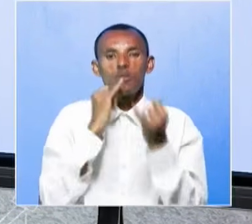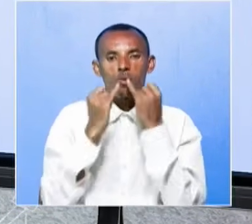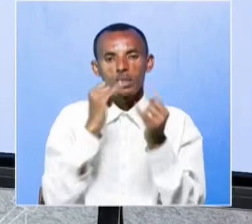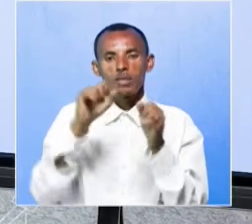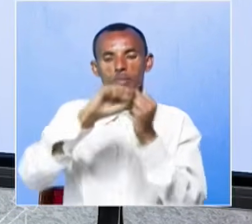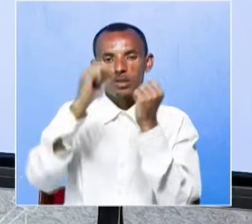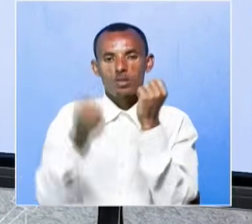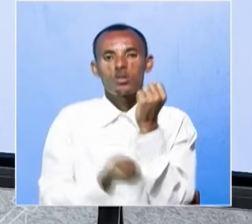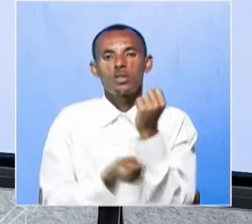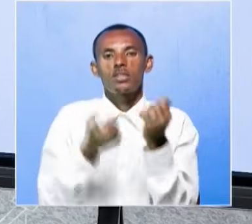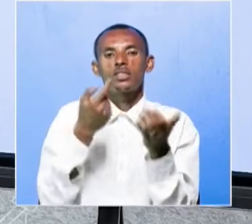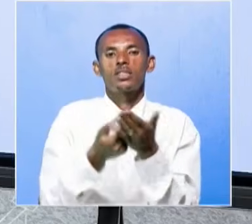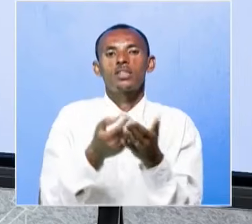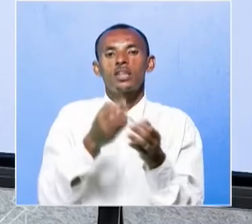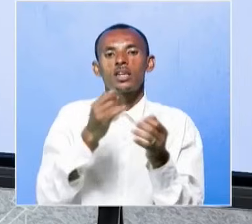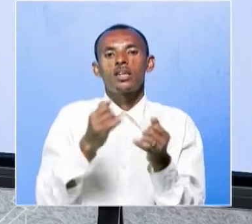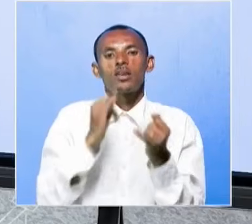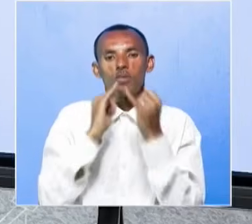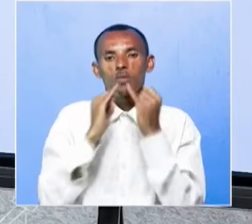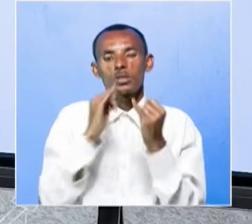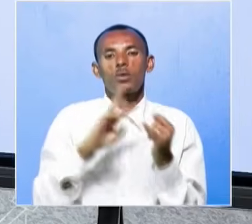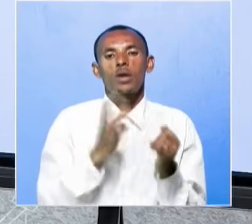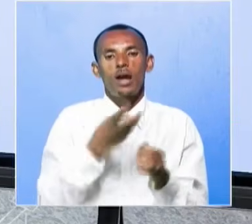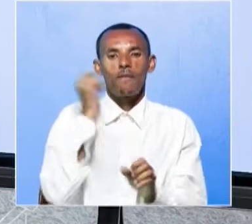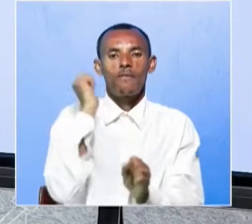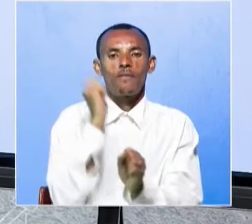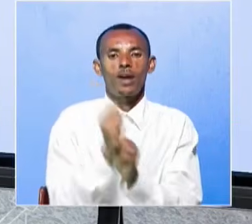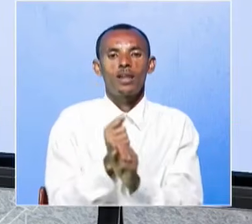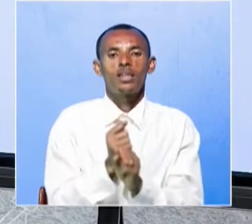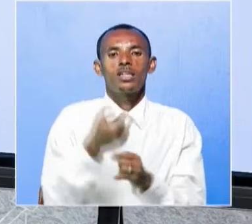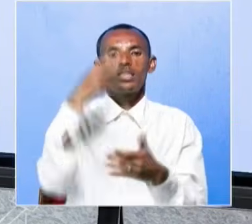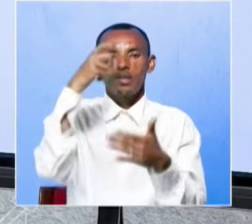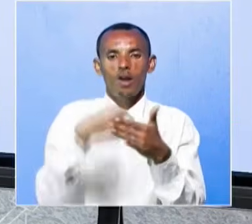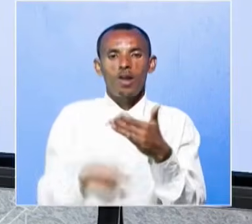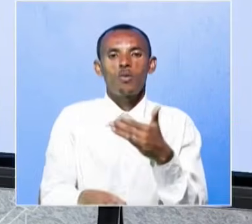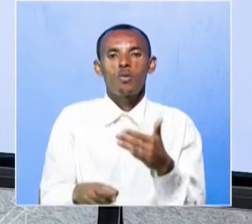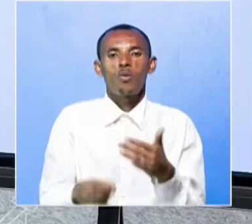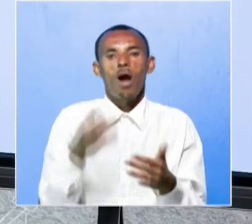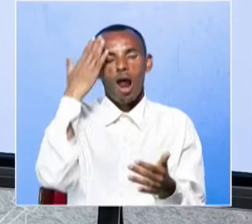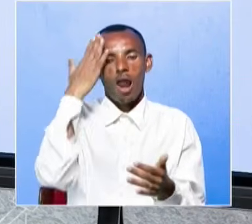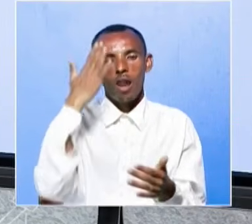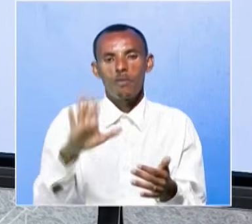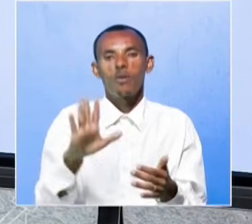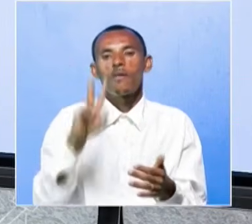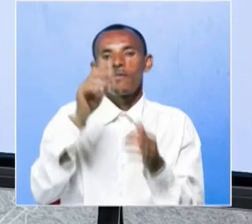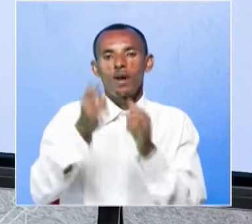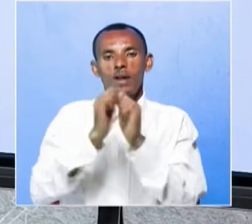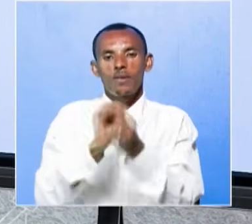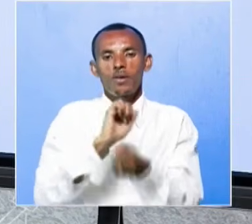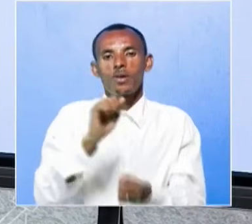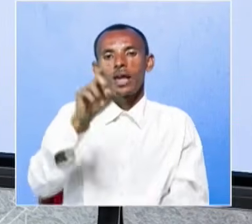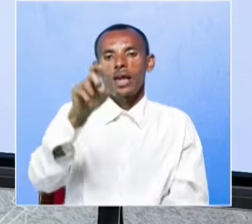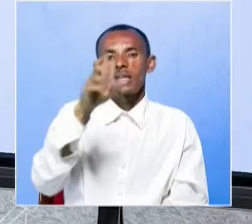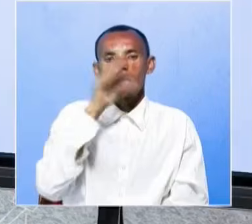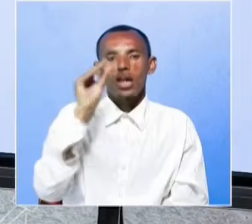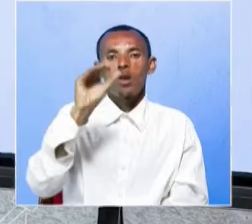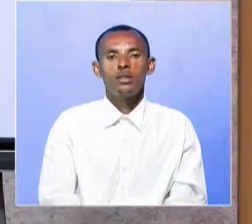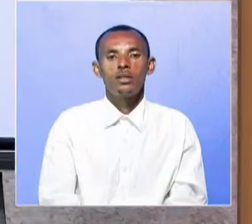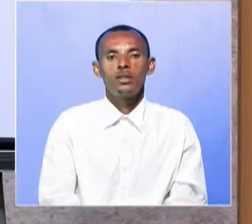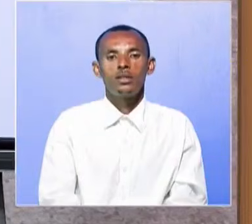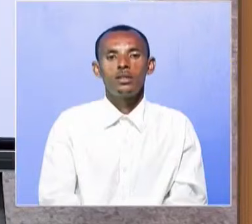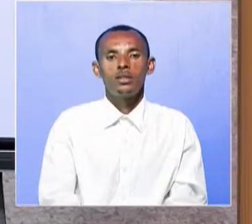on this information, we can find the value of the unknown variables x and y.